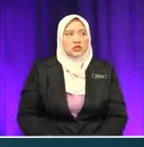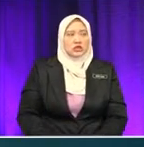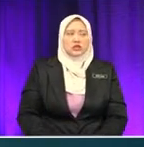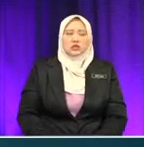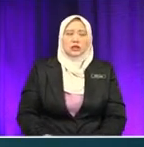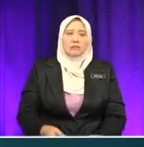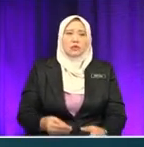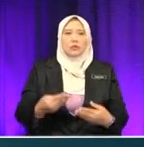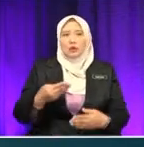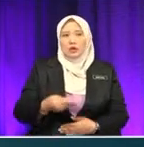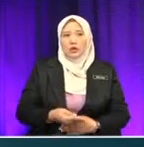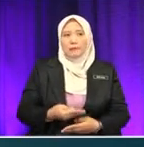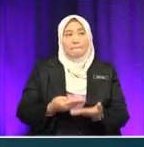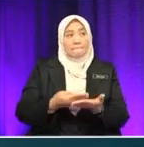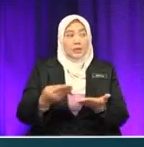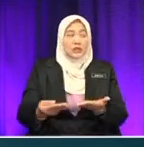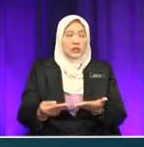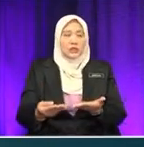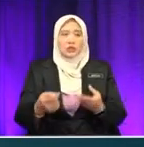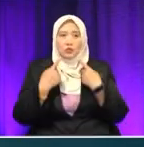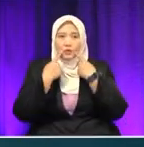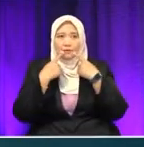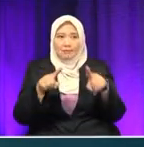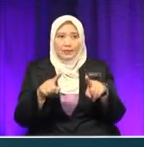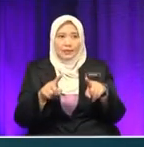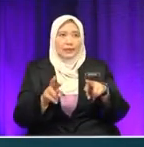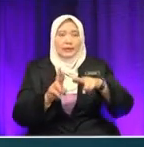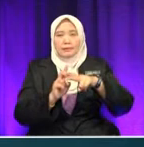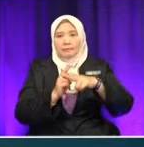short answers. Mm-hmm. So question three, question four requires